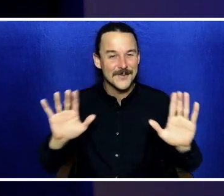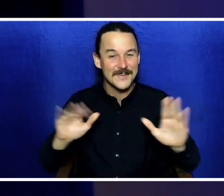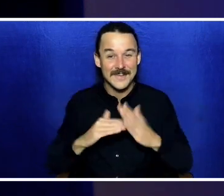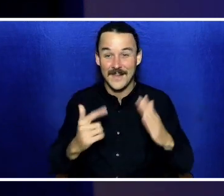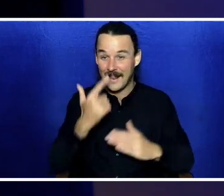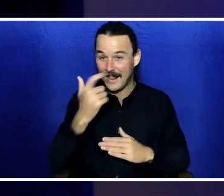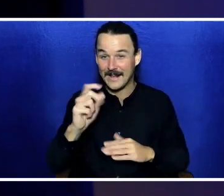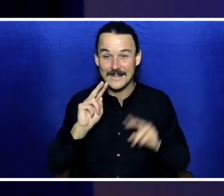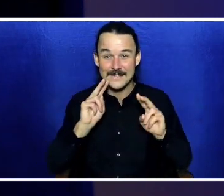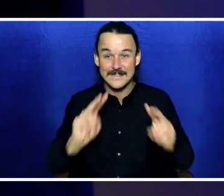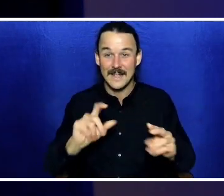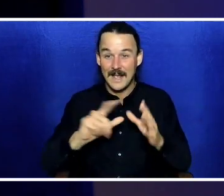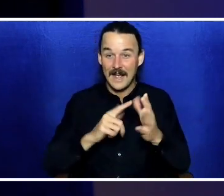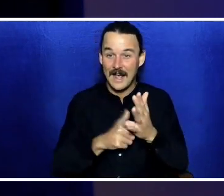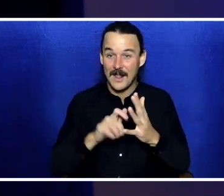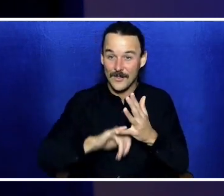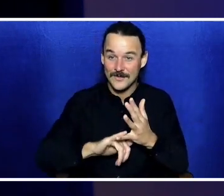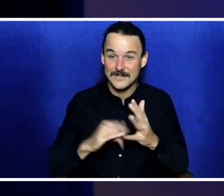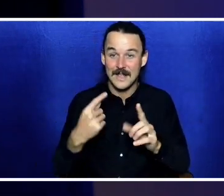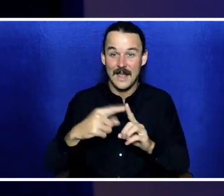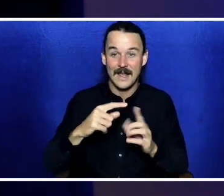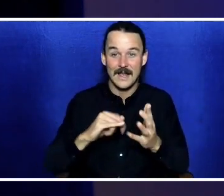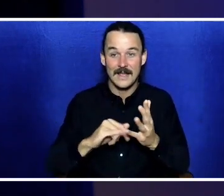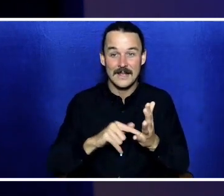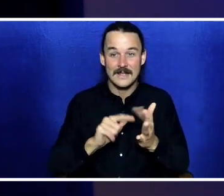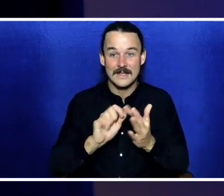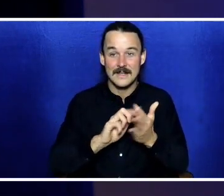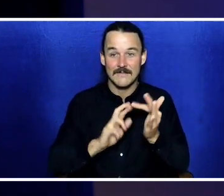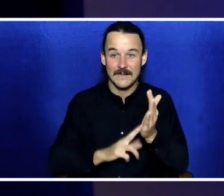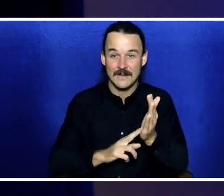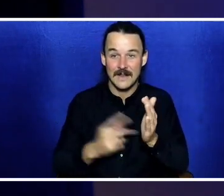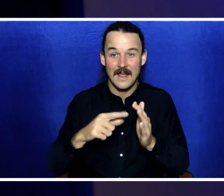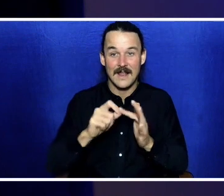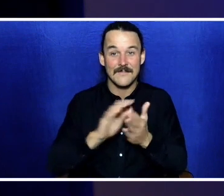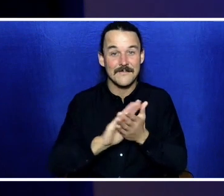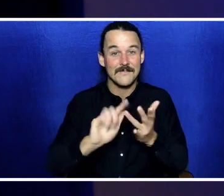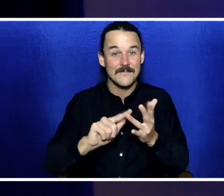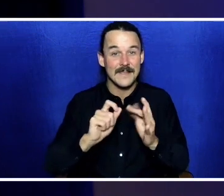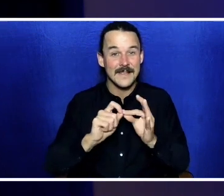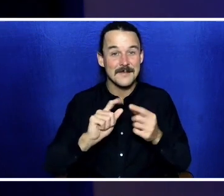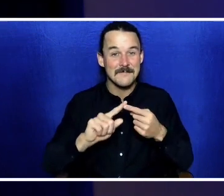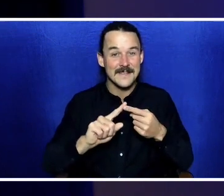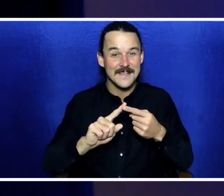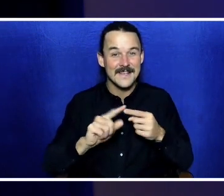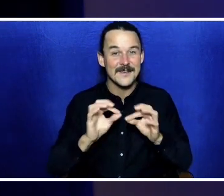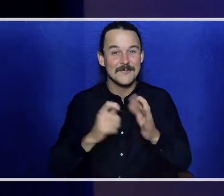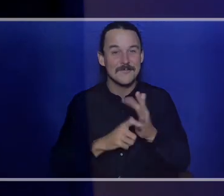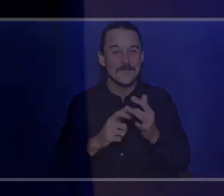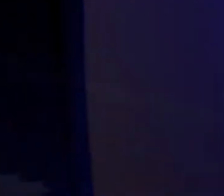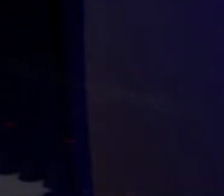accompanied by Victorian Opera's beloved head of music, Phoebe Briggs, the famous Pearl Fishers duet, of course.